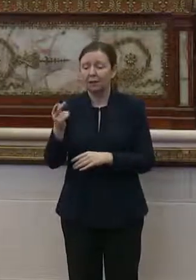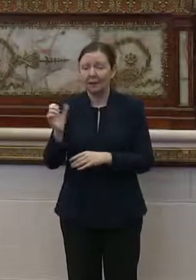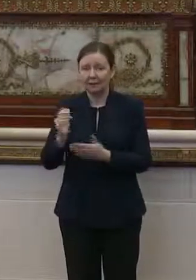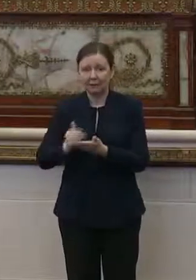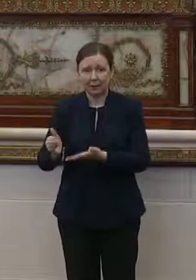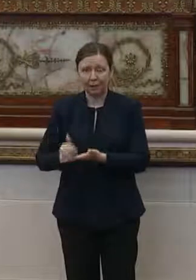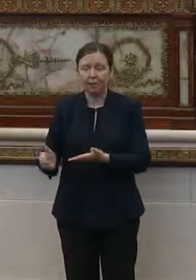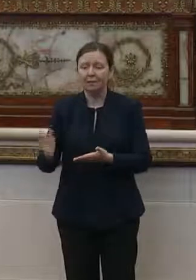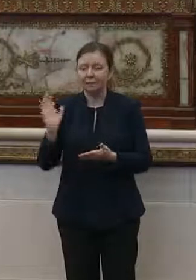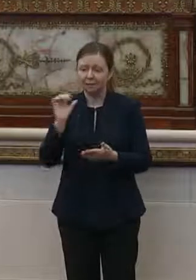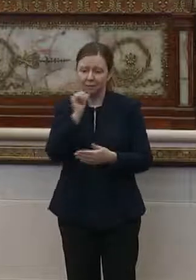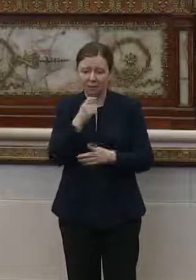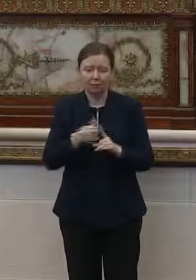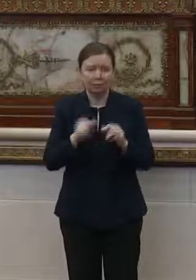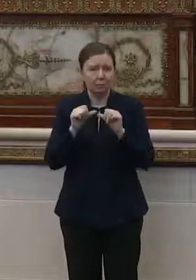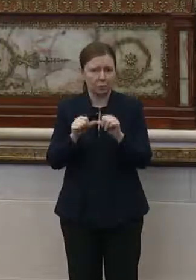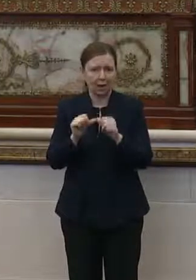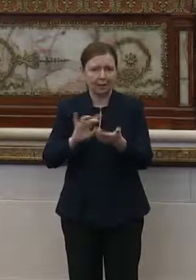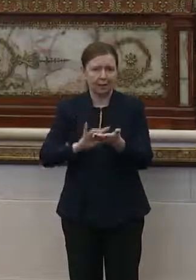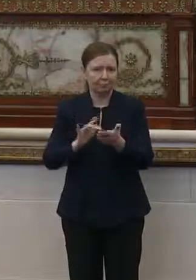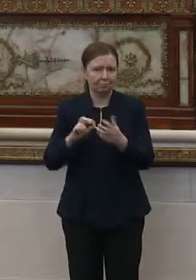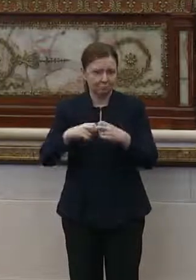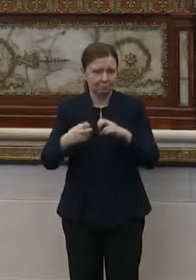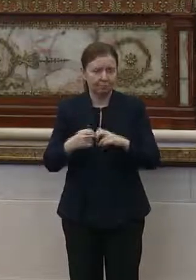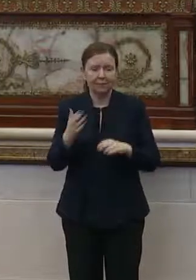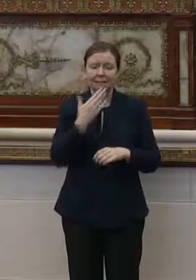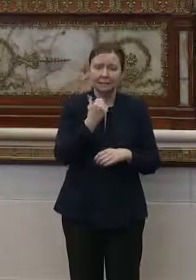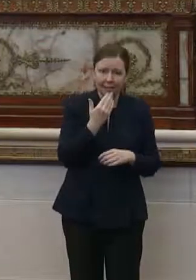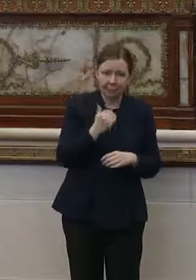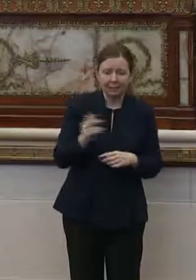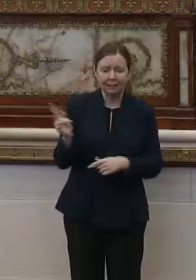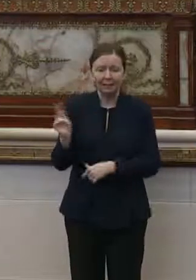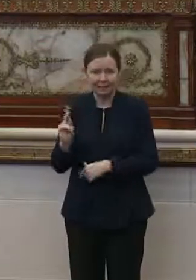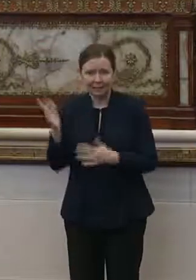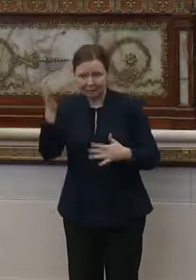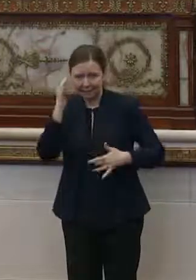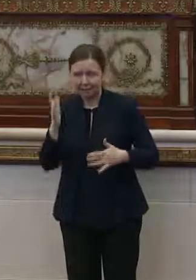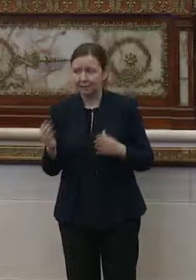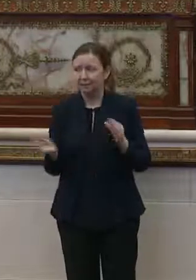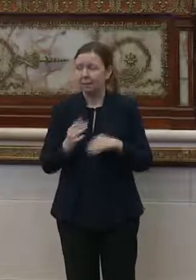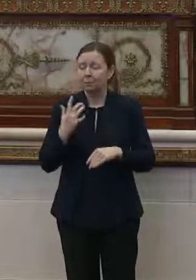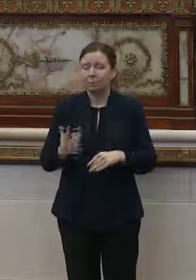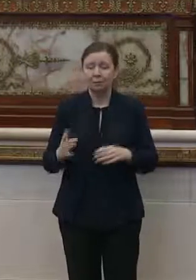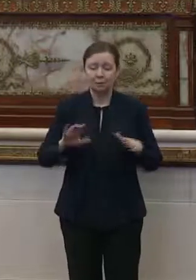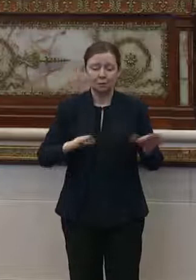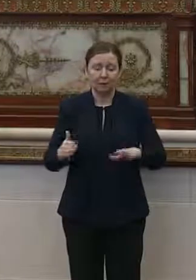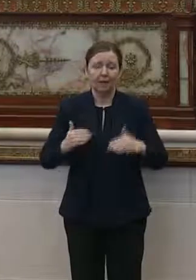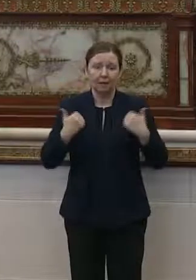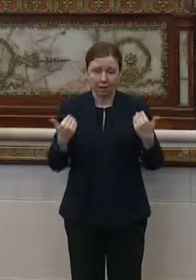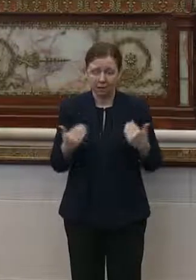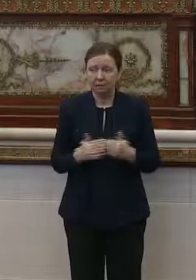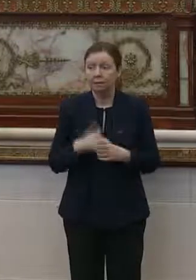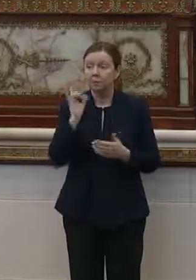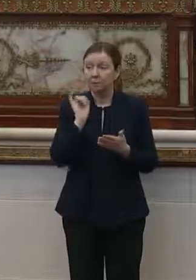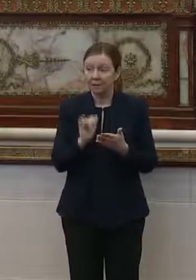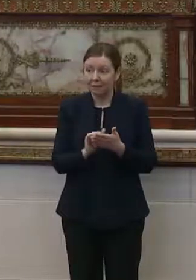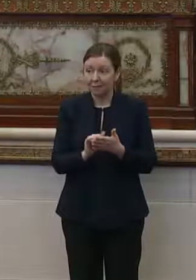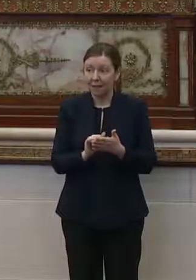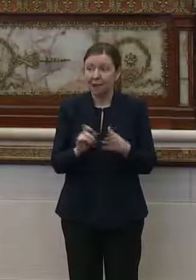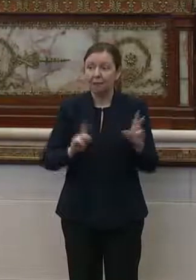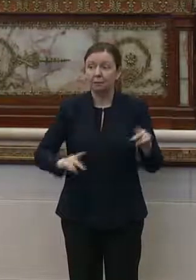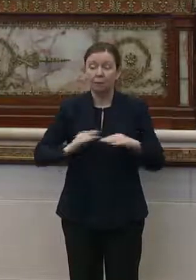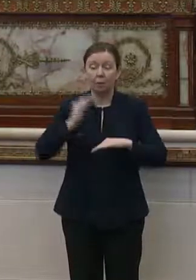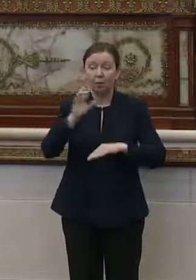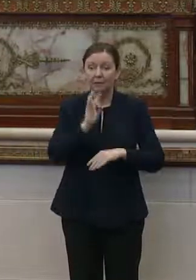likely to suffer from chronic conditions like diabetes or chronic kidney disease and are more likely to die young. Because of that, persons over the